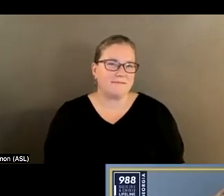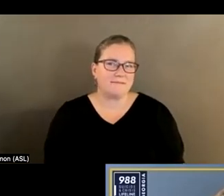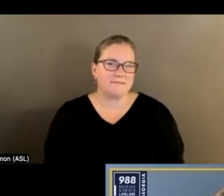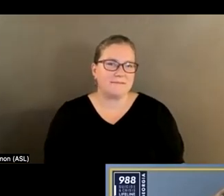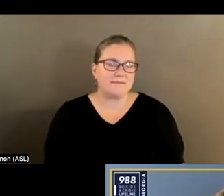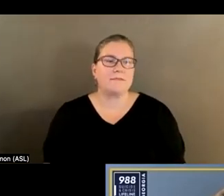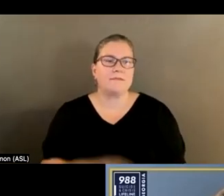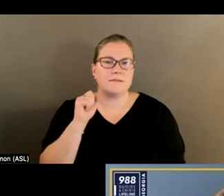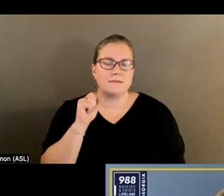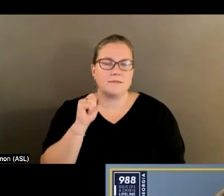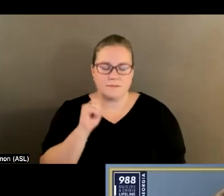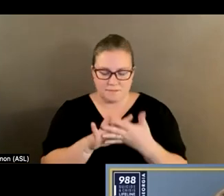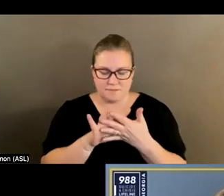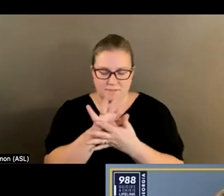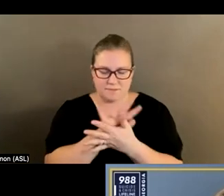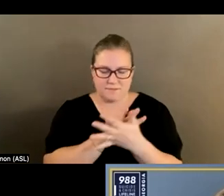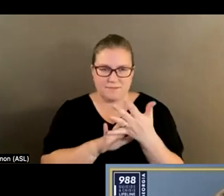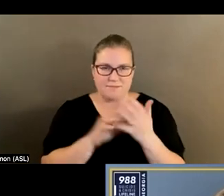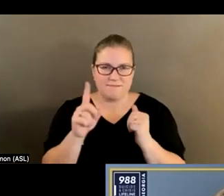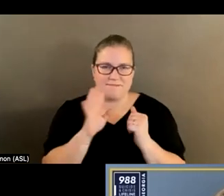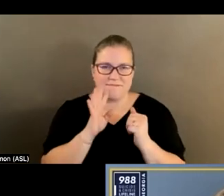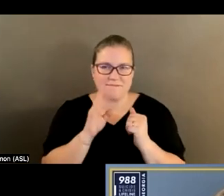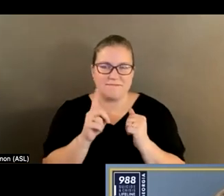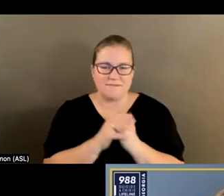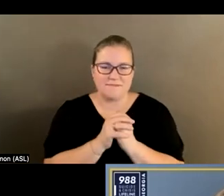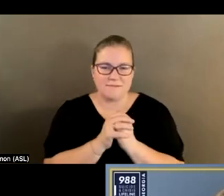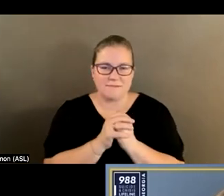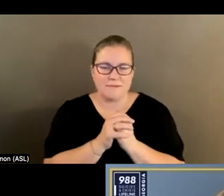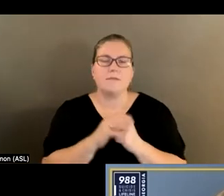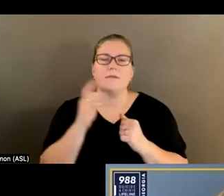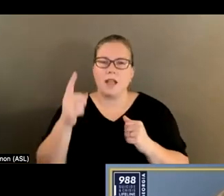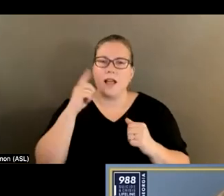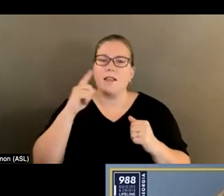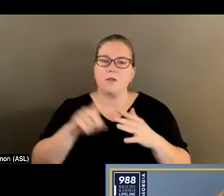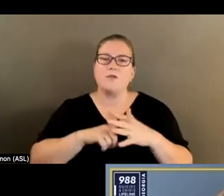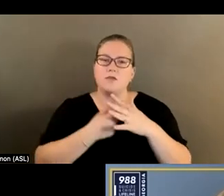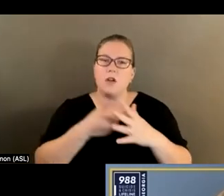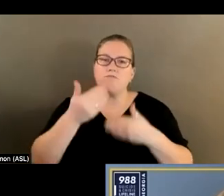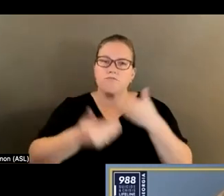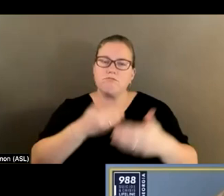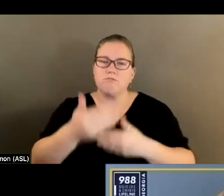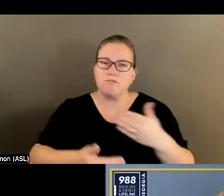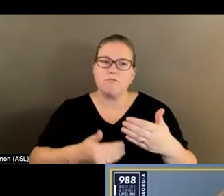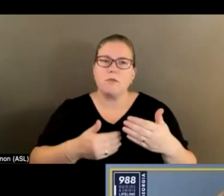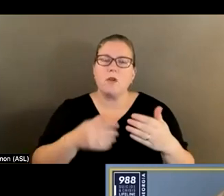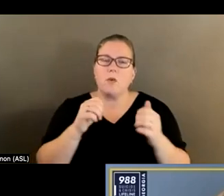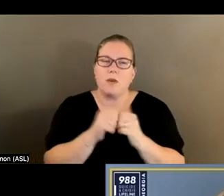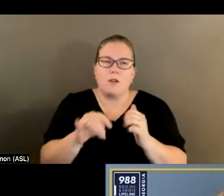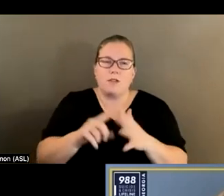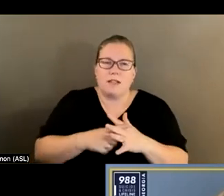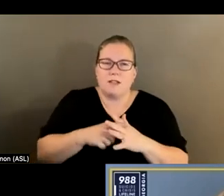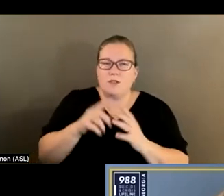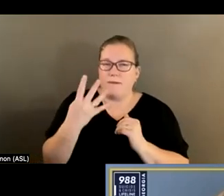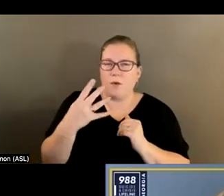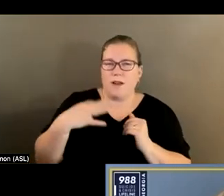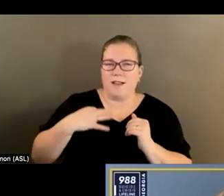We are expecting to begin through certification processes with the initial phase 2 candidates, those 4 candidates,